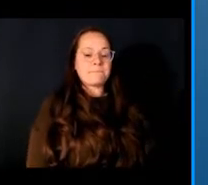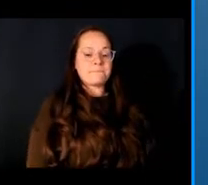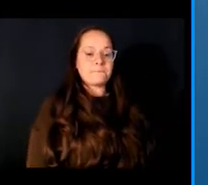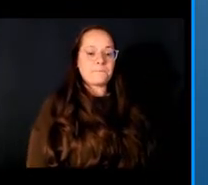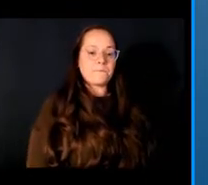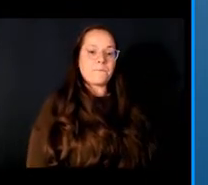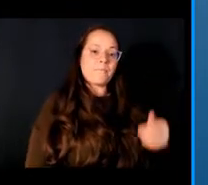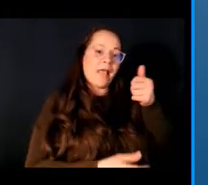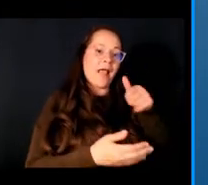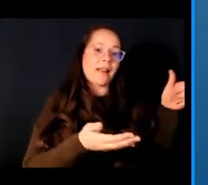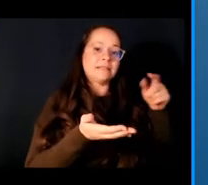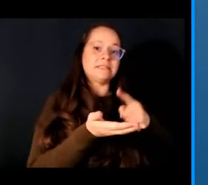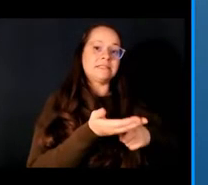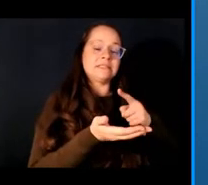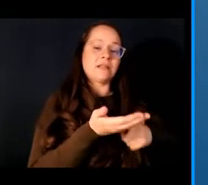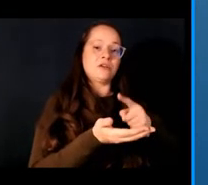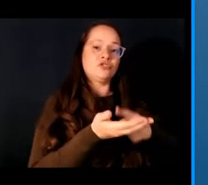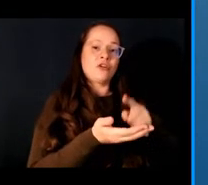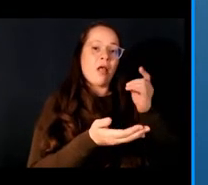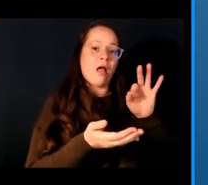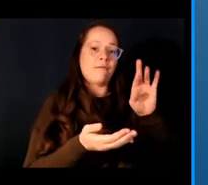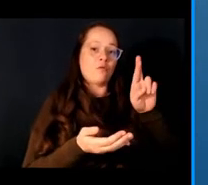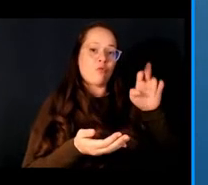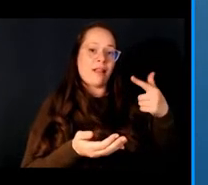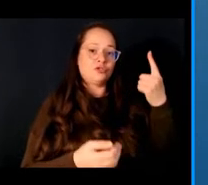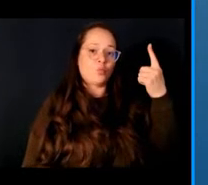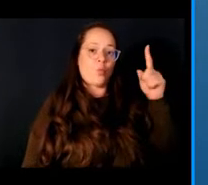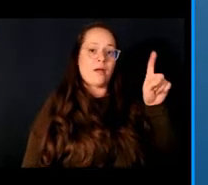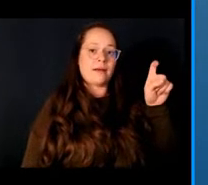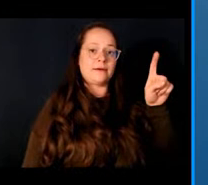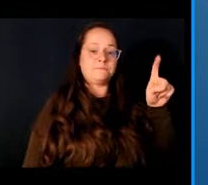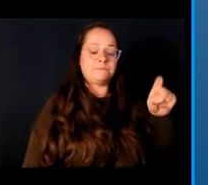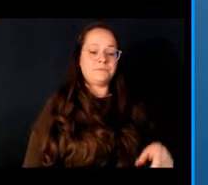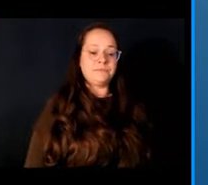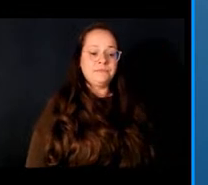any discussion of Regulation one